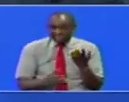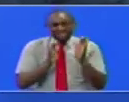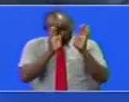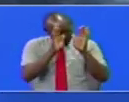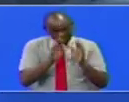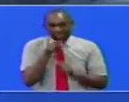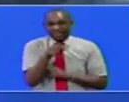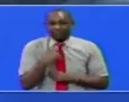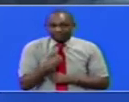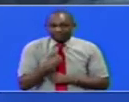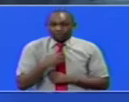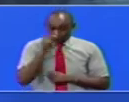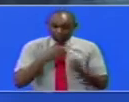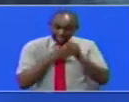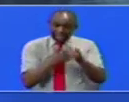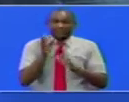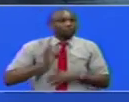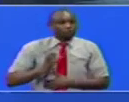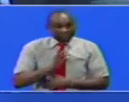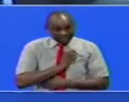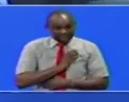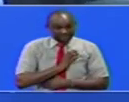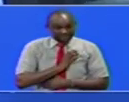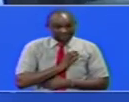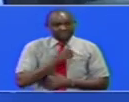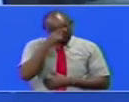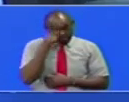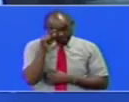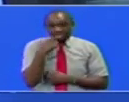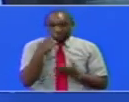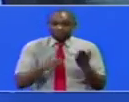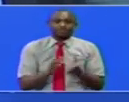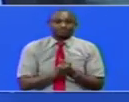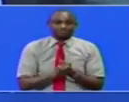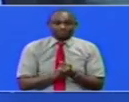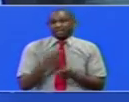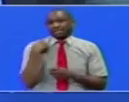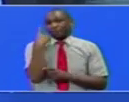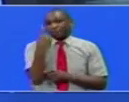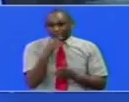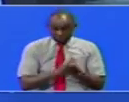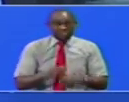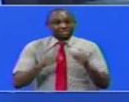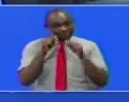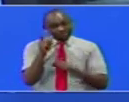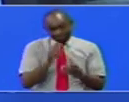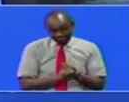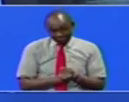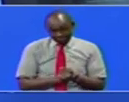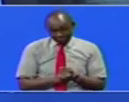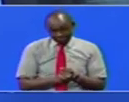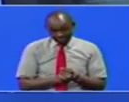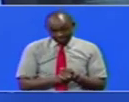fundamental legislation that would guide this committee. And it says three things. And those are the three things we want to point out. Number one, Mr. Chairman,